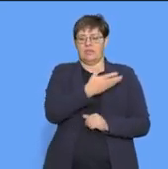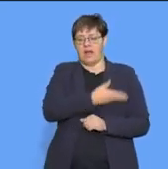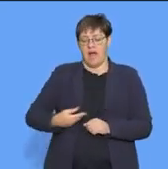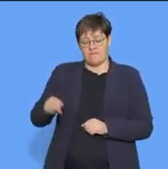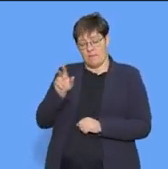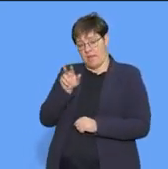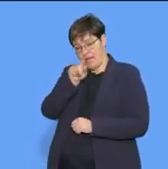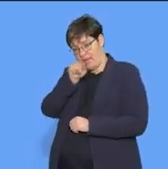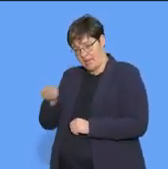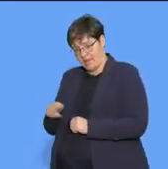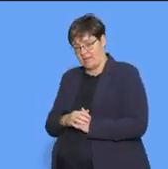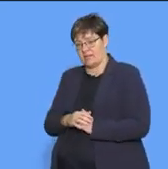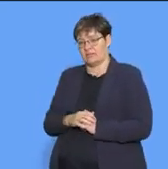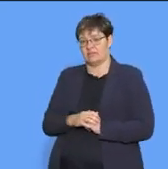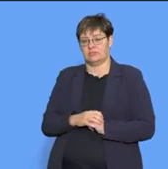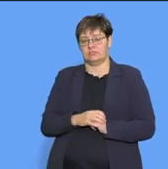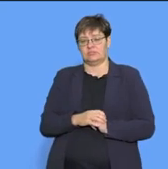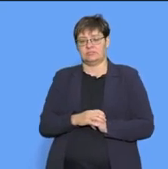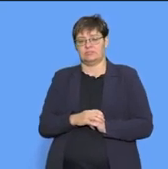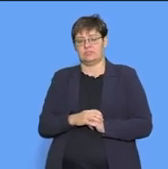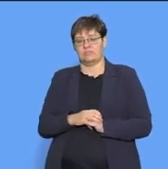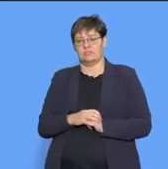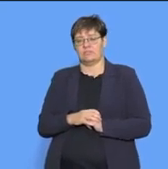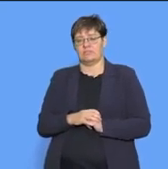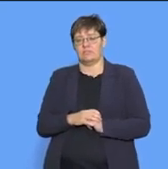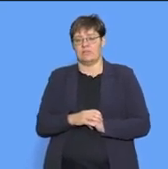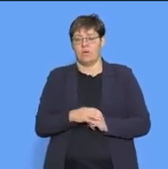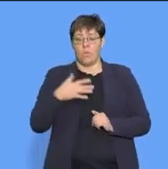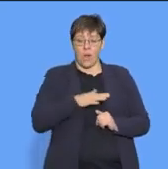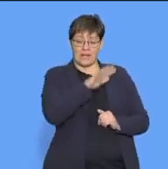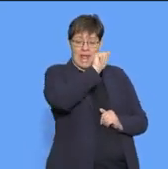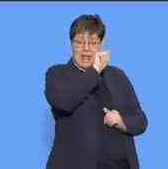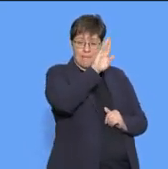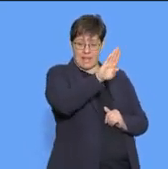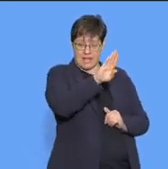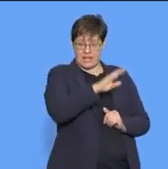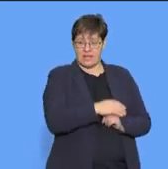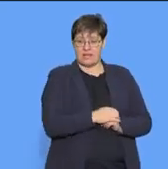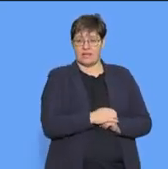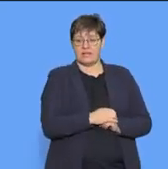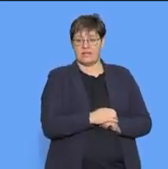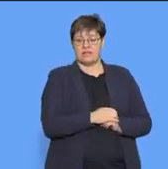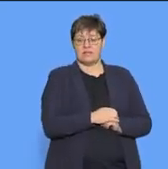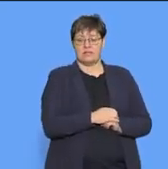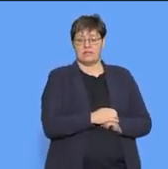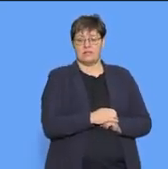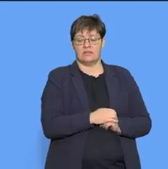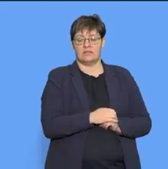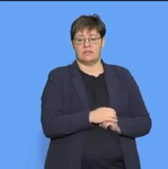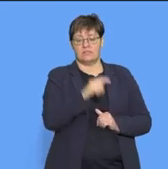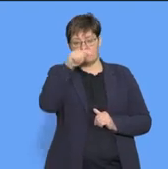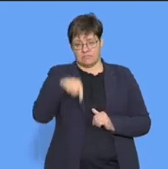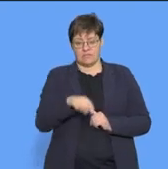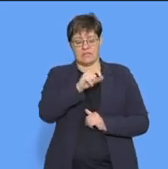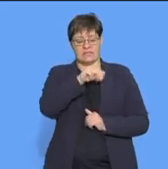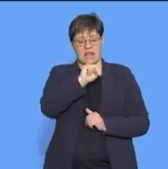our half pair. So let's begin by writing what we need. So we want to find AB. So we've got to write sine of the angle across